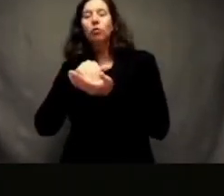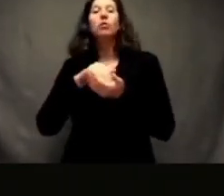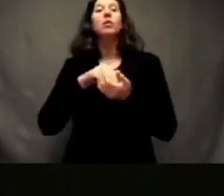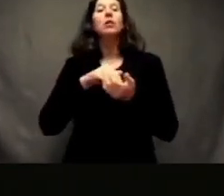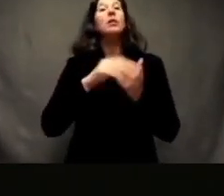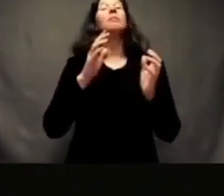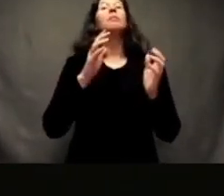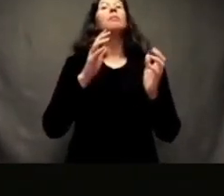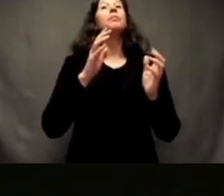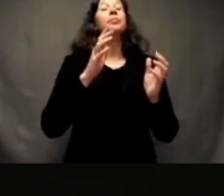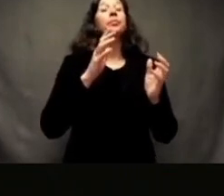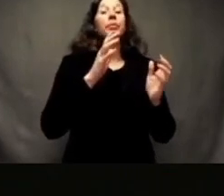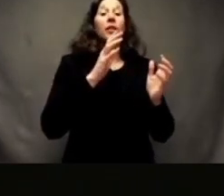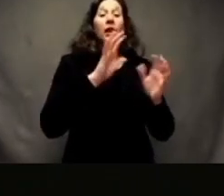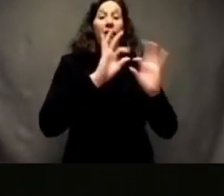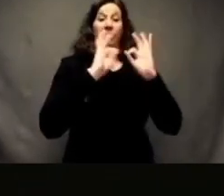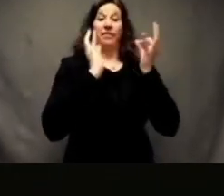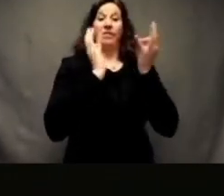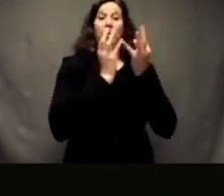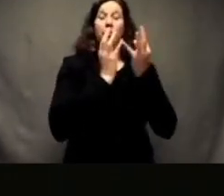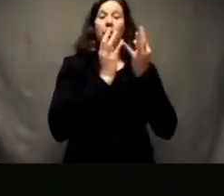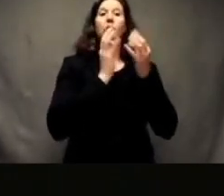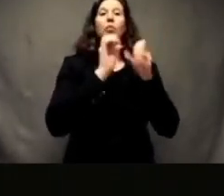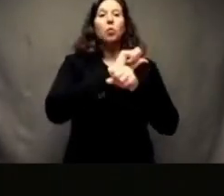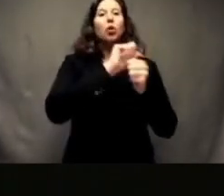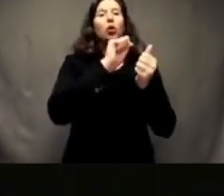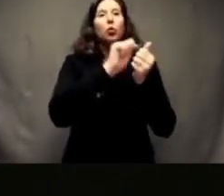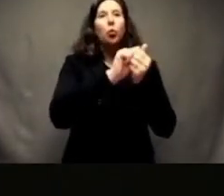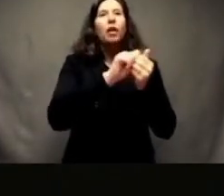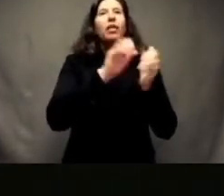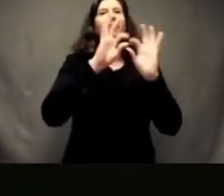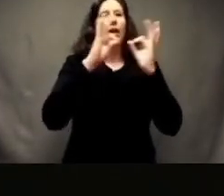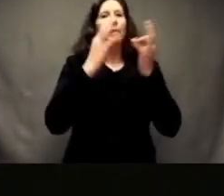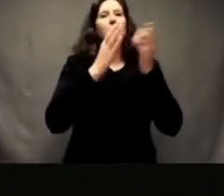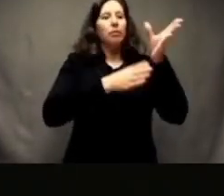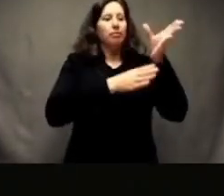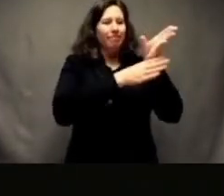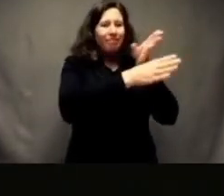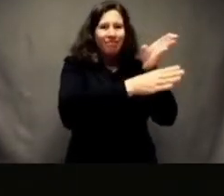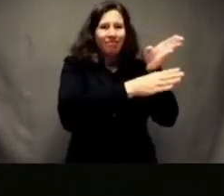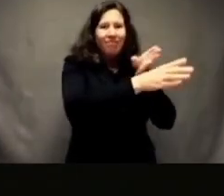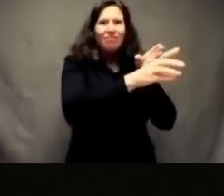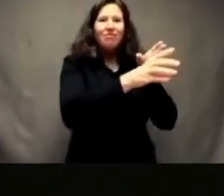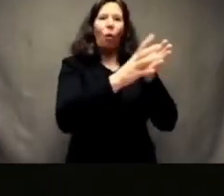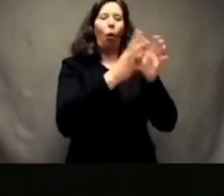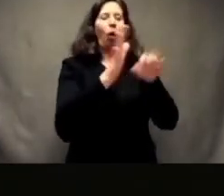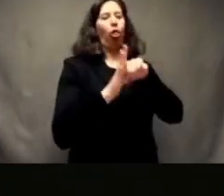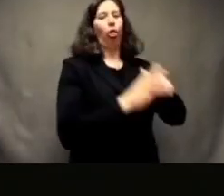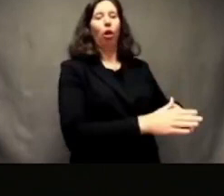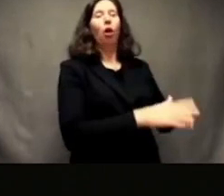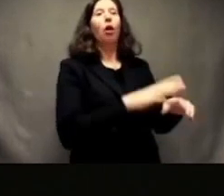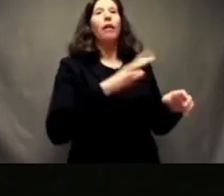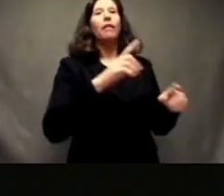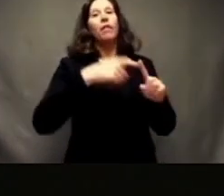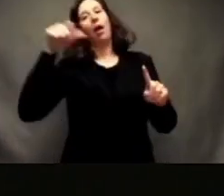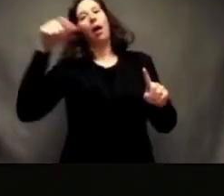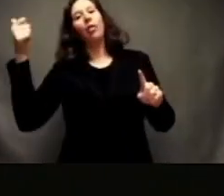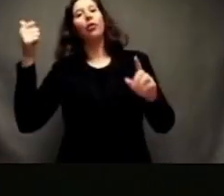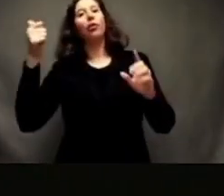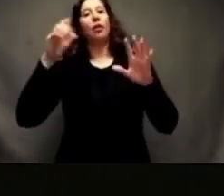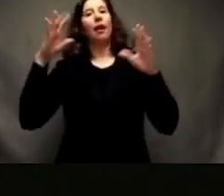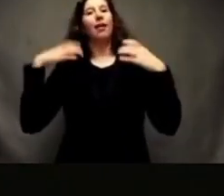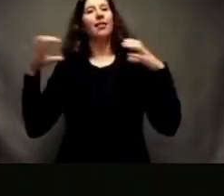with families that have been historically marginalized or excluded from opportunities because of race,